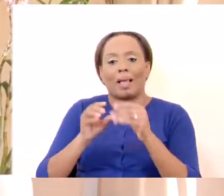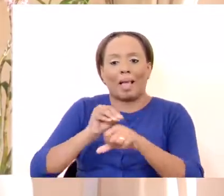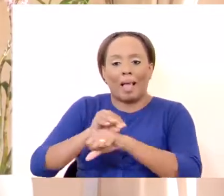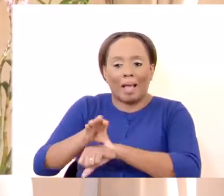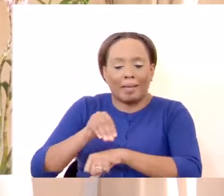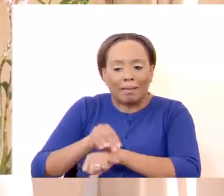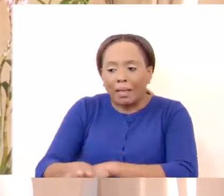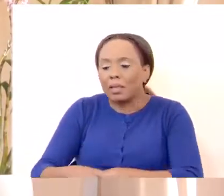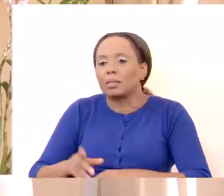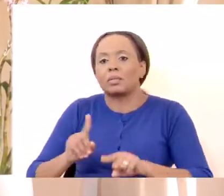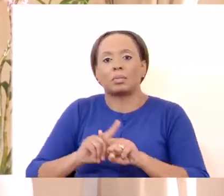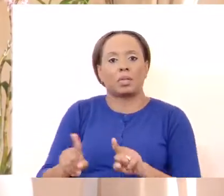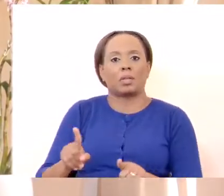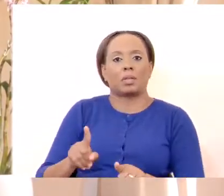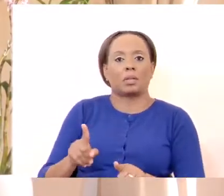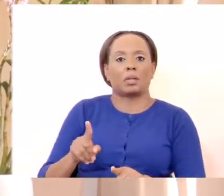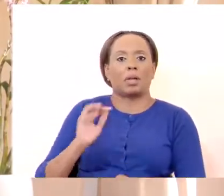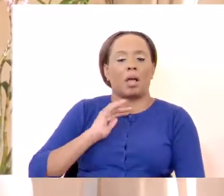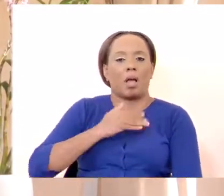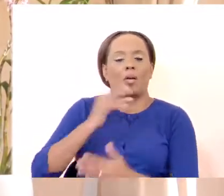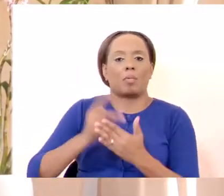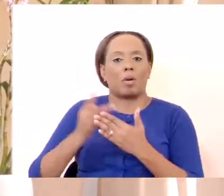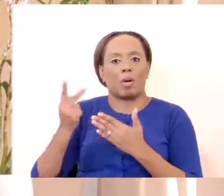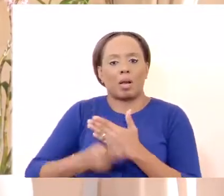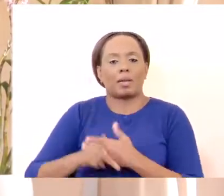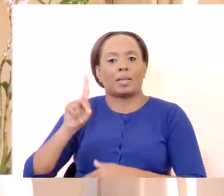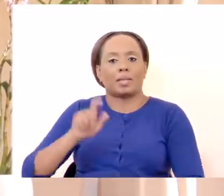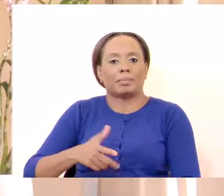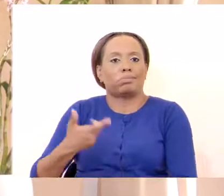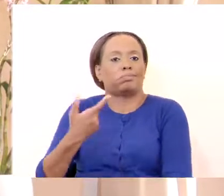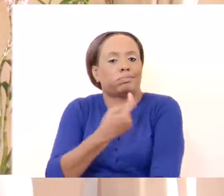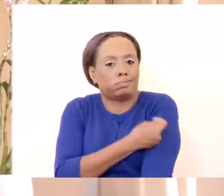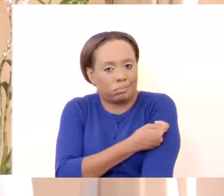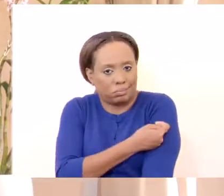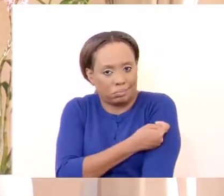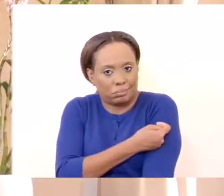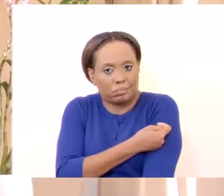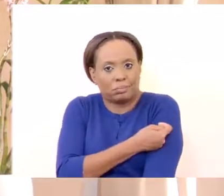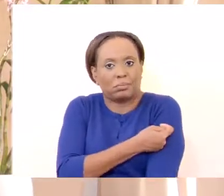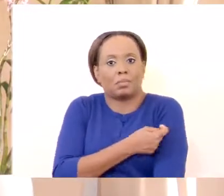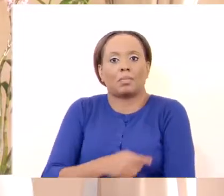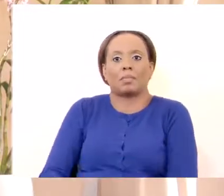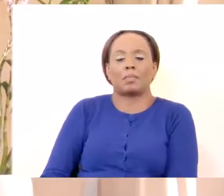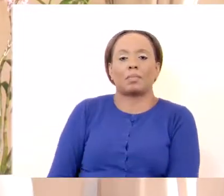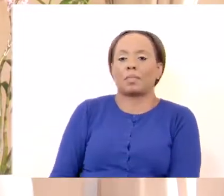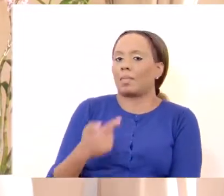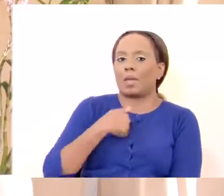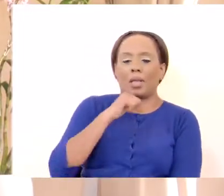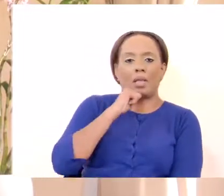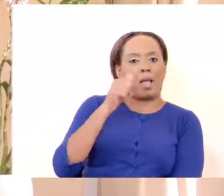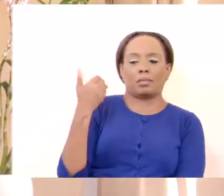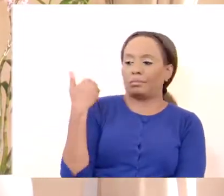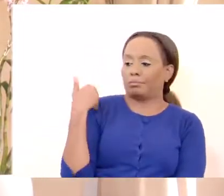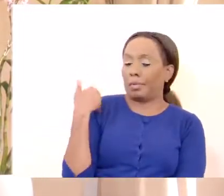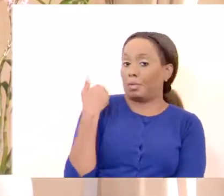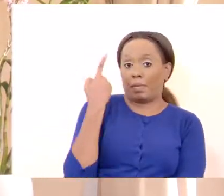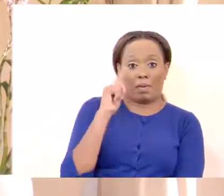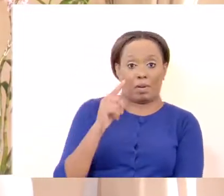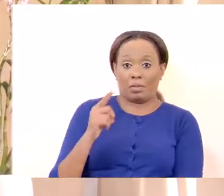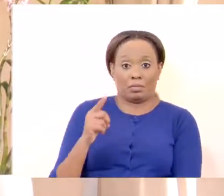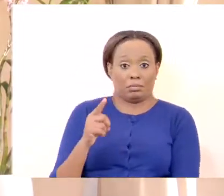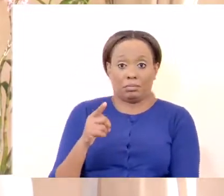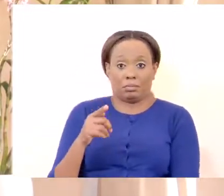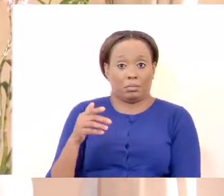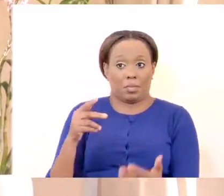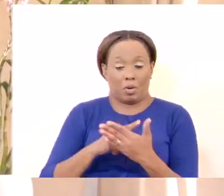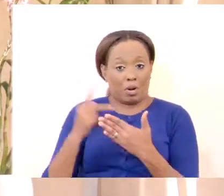on. And so that you do not be surprised that I'm not responsible for the program,